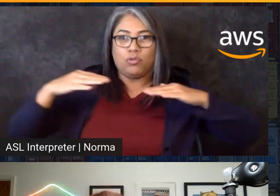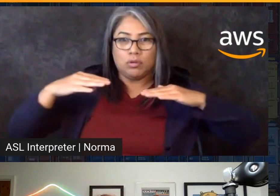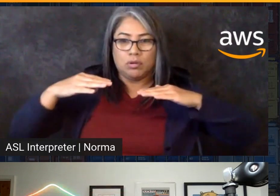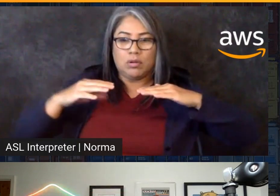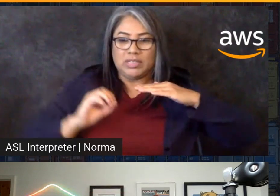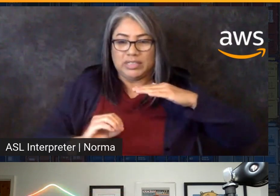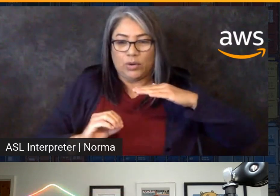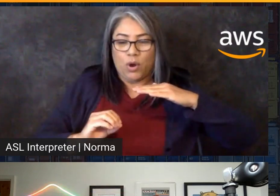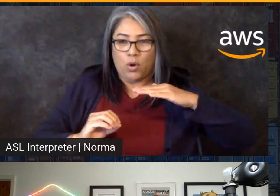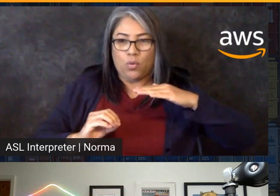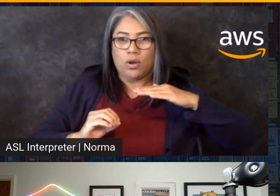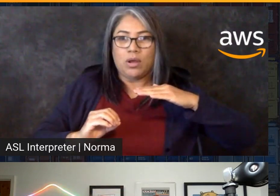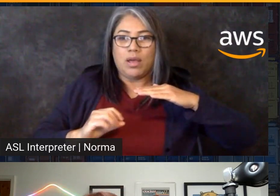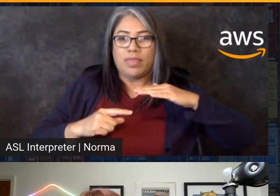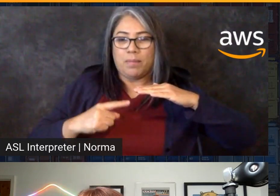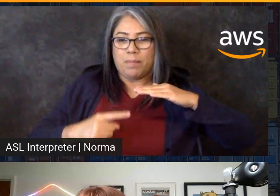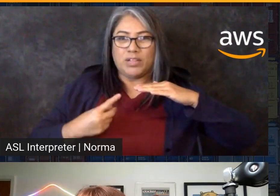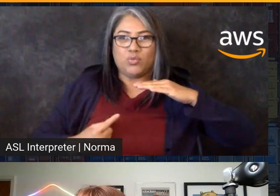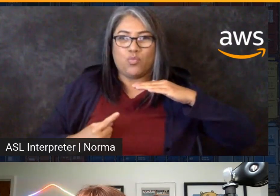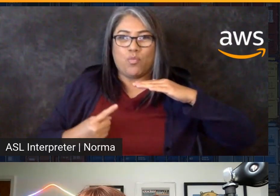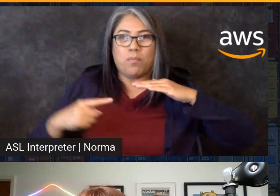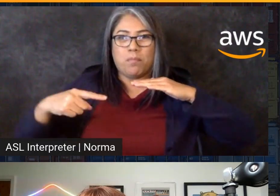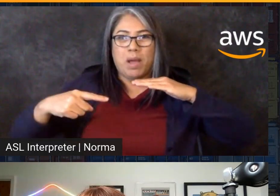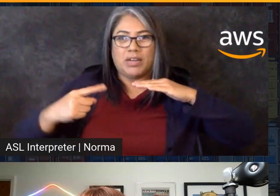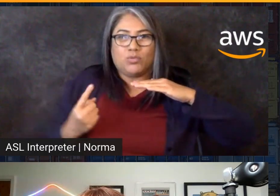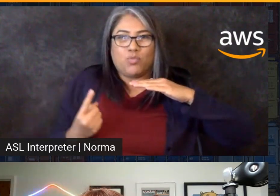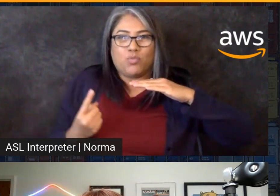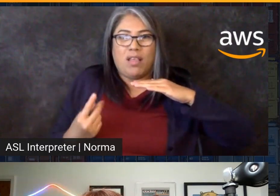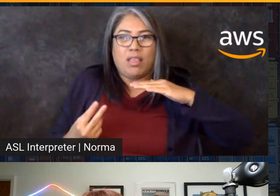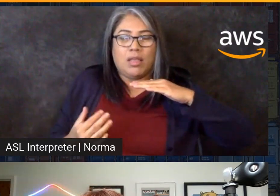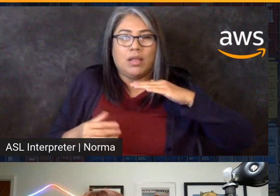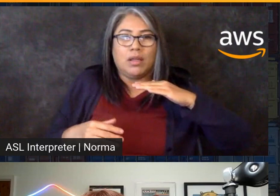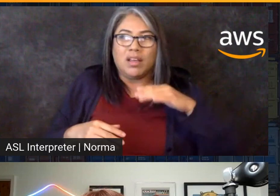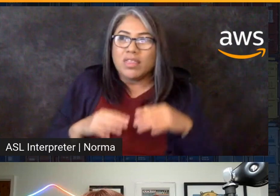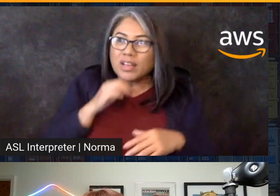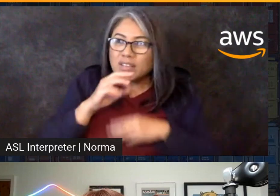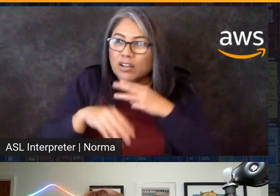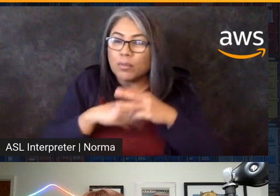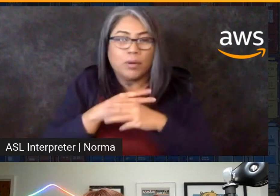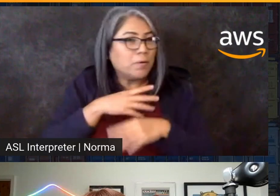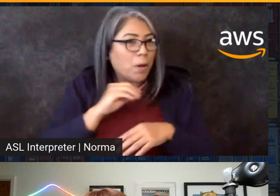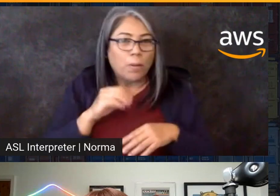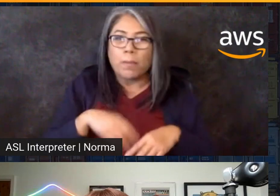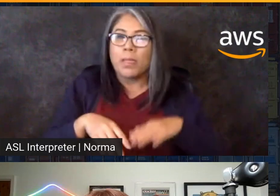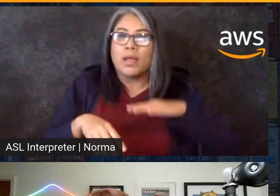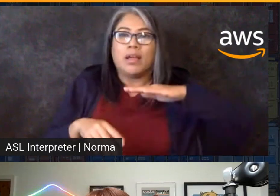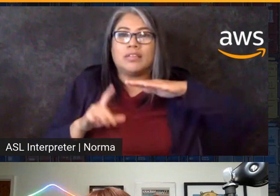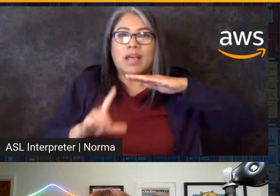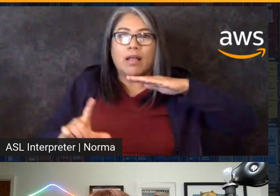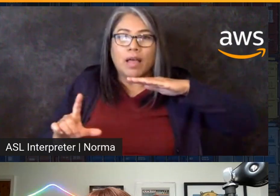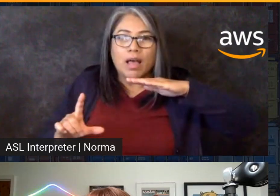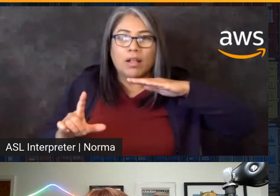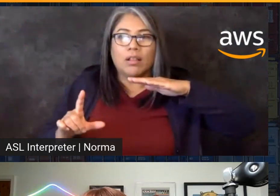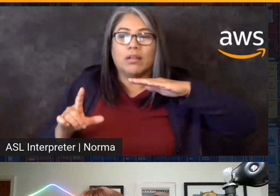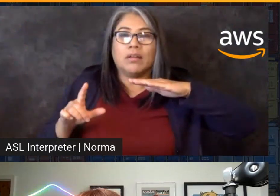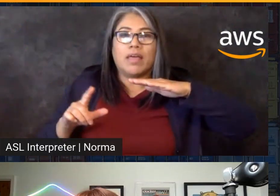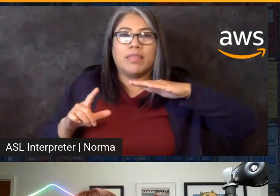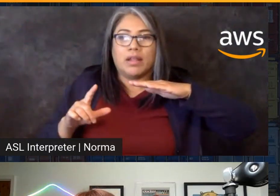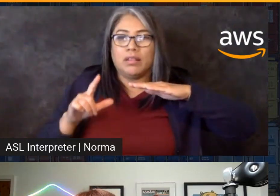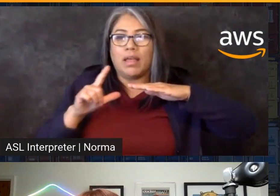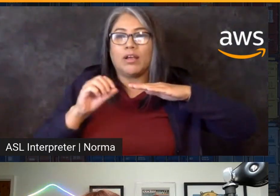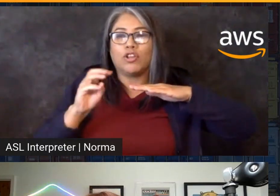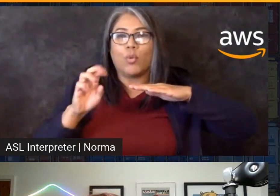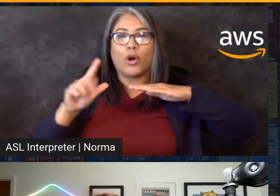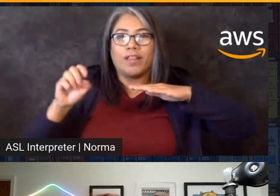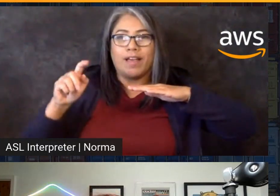Oh, no. I've never seen that. Usually it's like L, or something else, like lower level, that